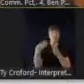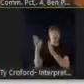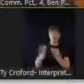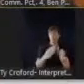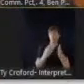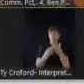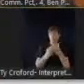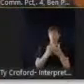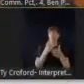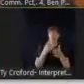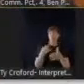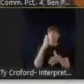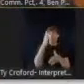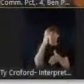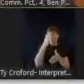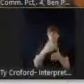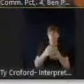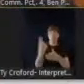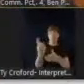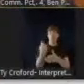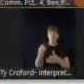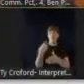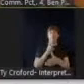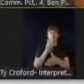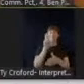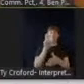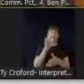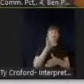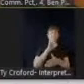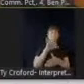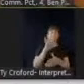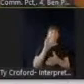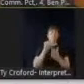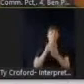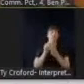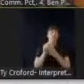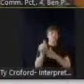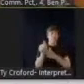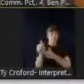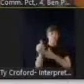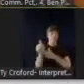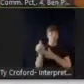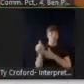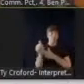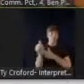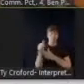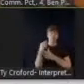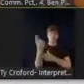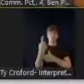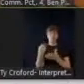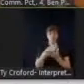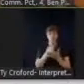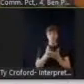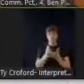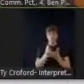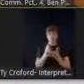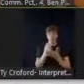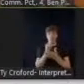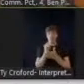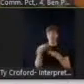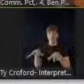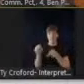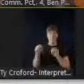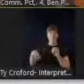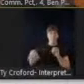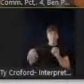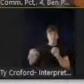have always contributed $75,000, and of course their budget is not adopted yet either, but the plan is